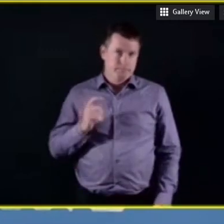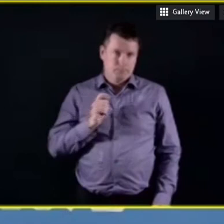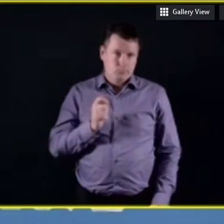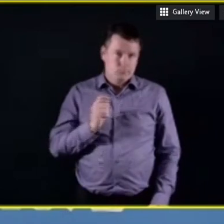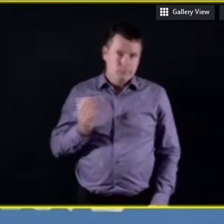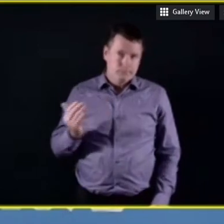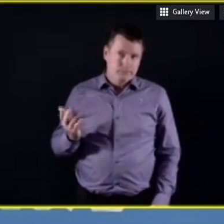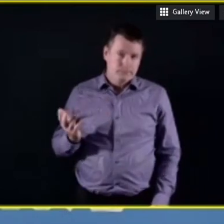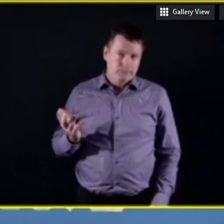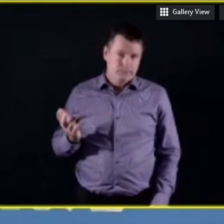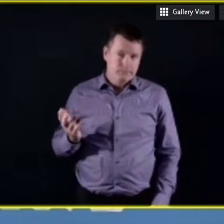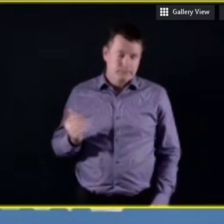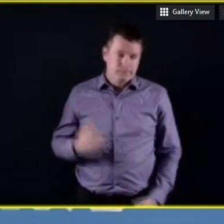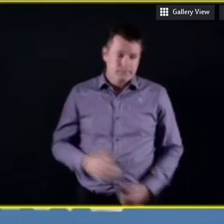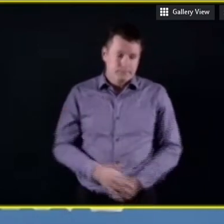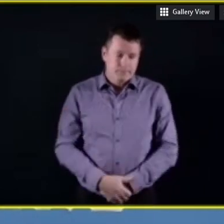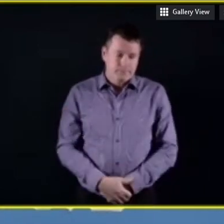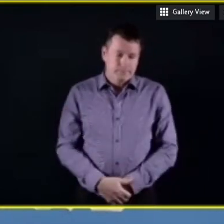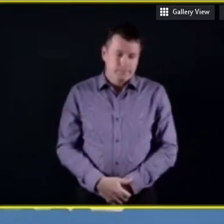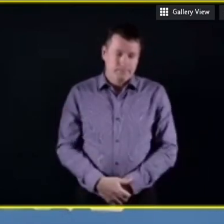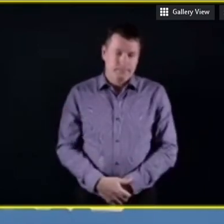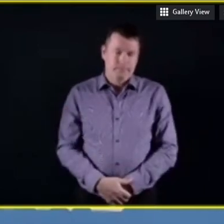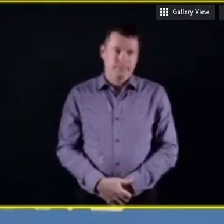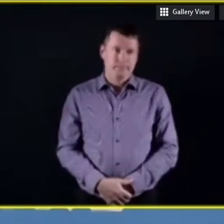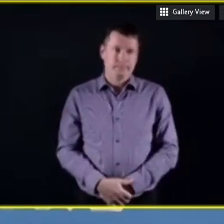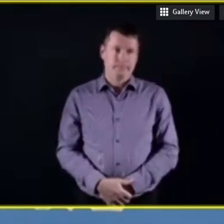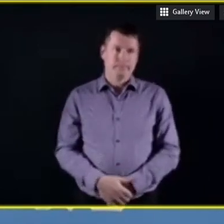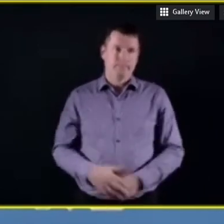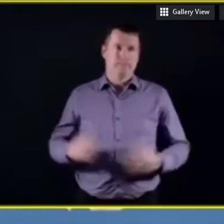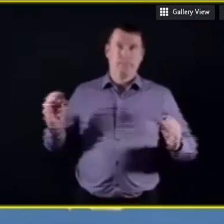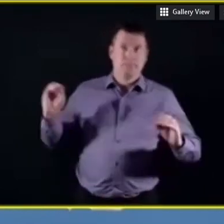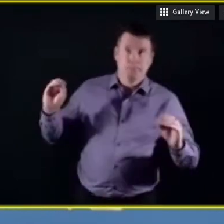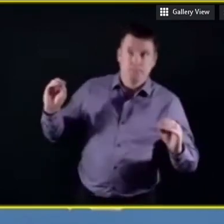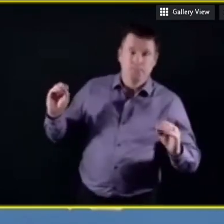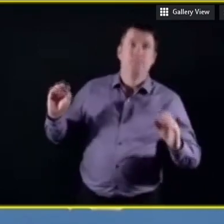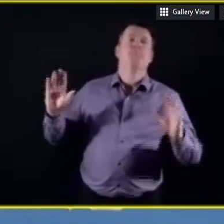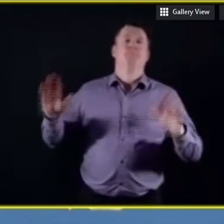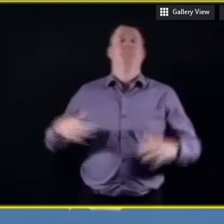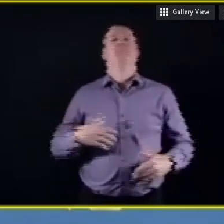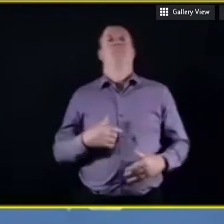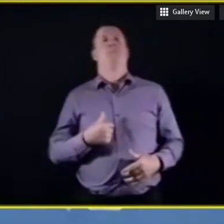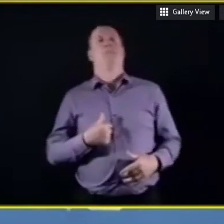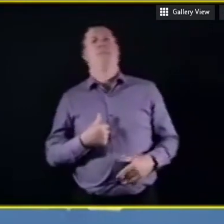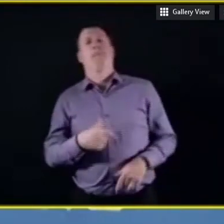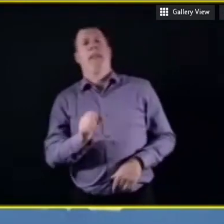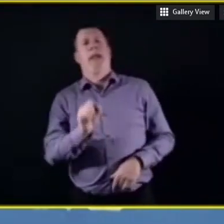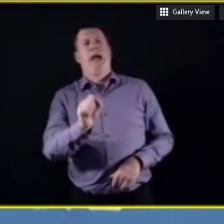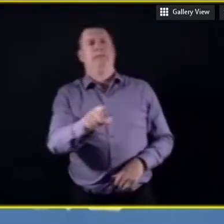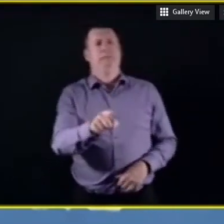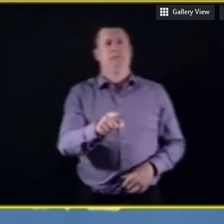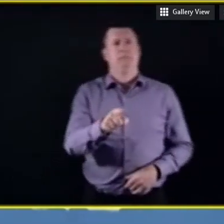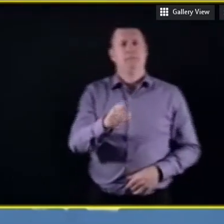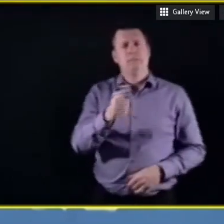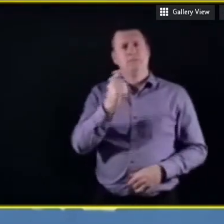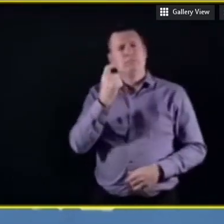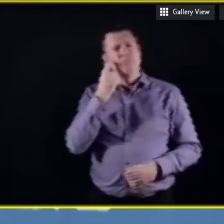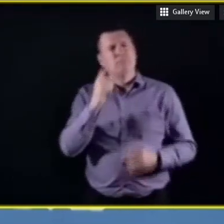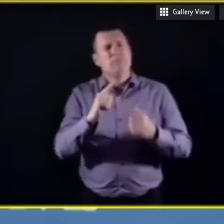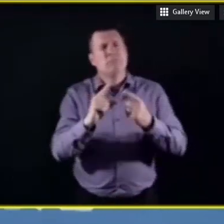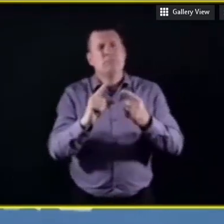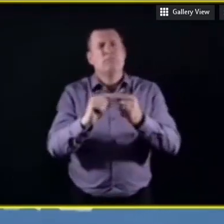Okay. Dr. Johnson, you shared some interesting data on results of testing. What would you say to patients about where they